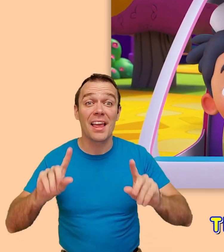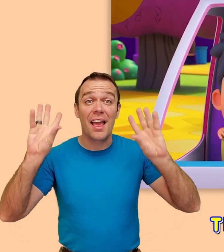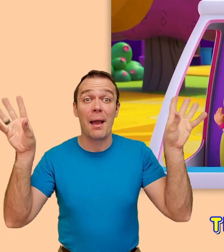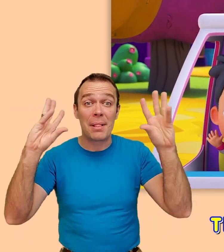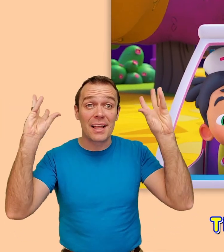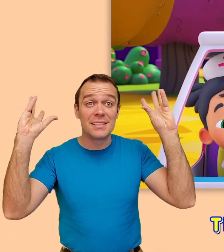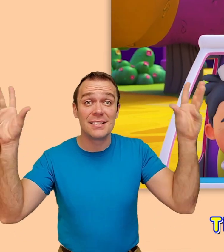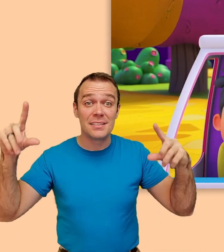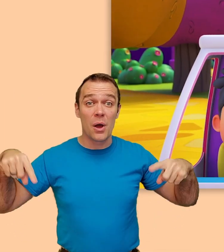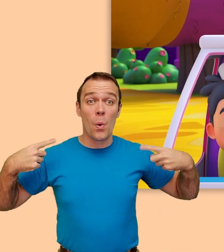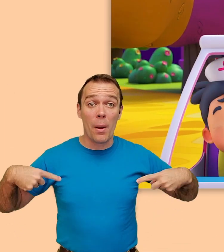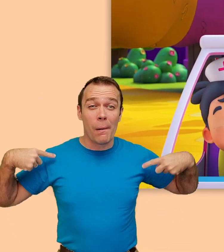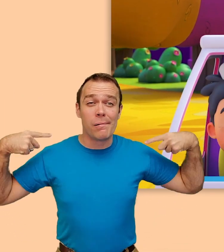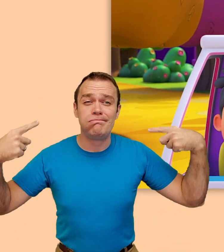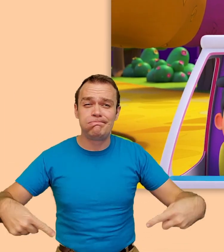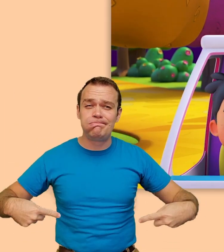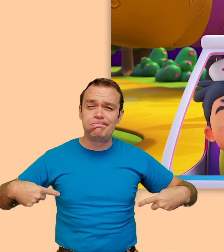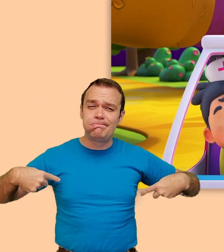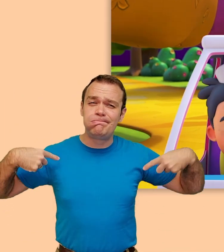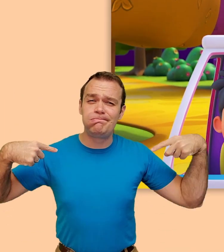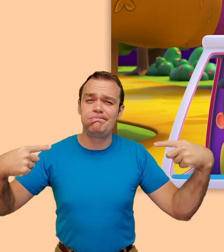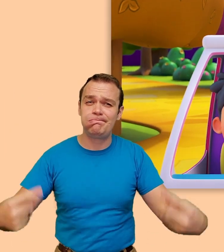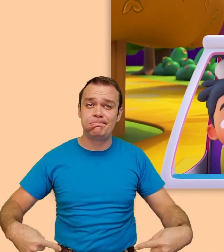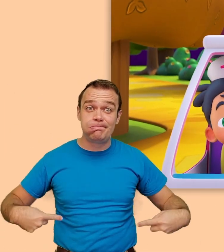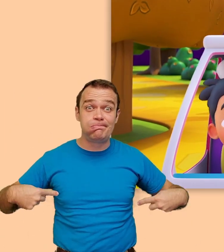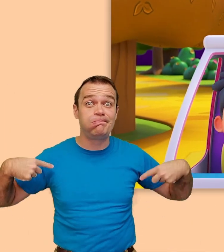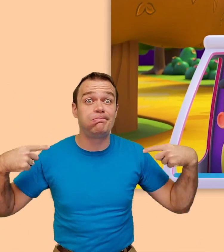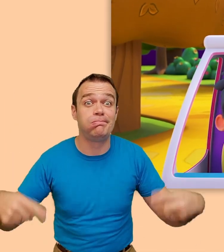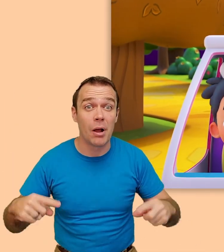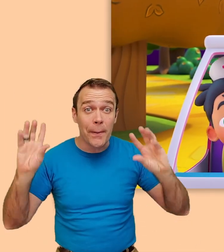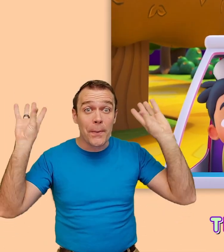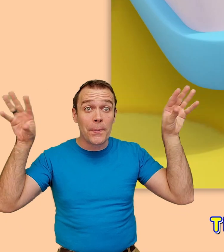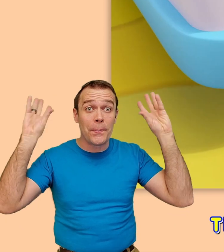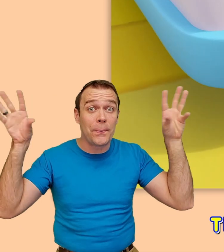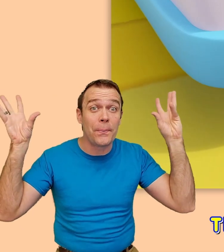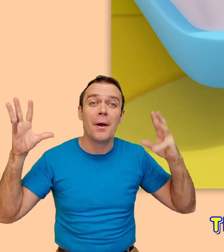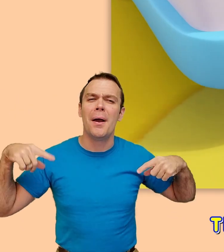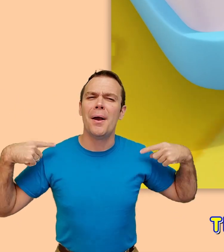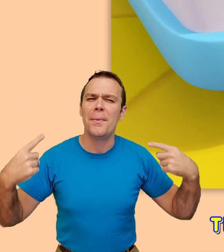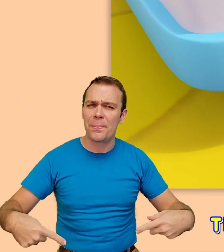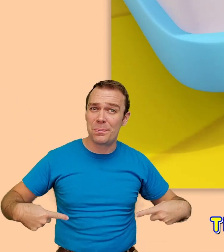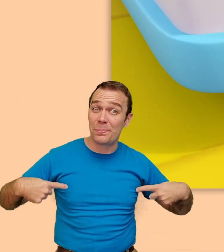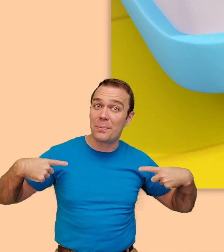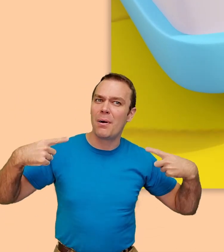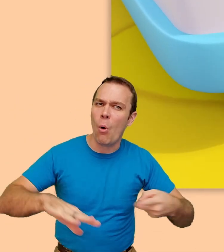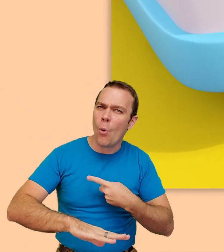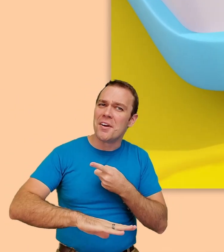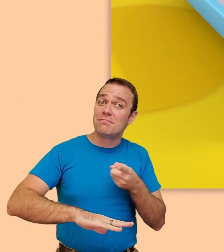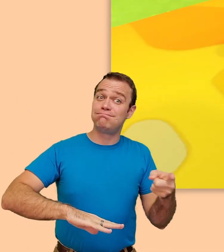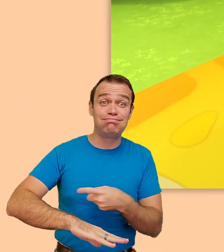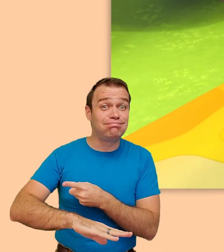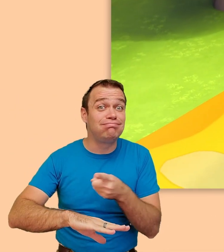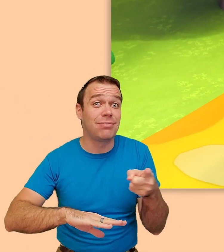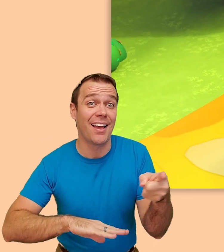The ambulance wheels go round and round, round and round, round and round. The ambulance wheels go round and